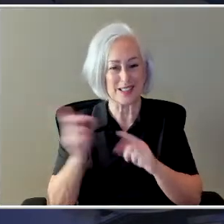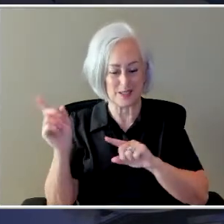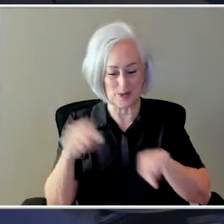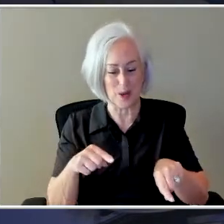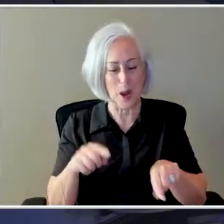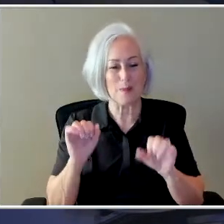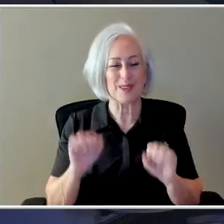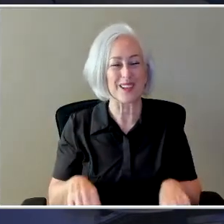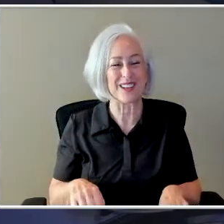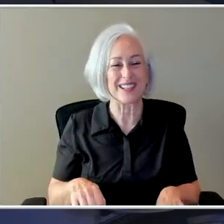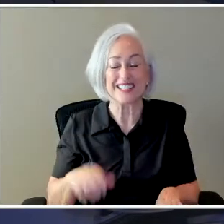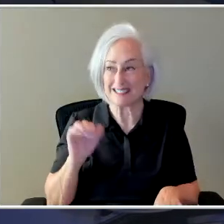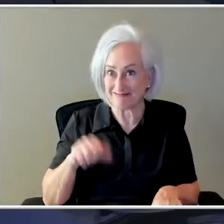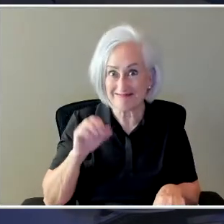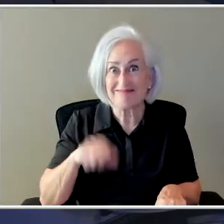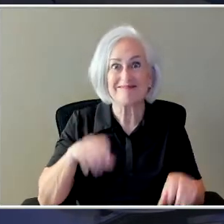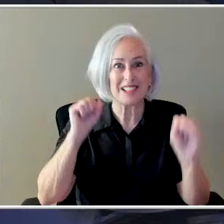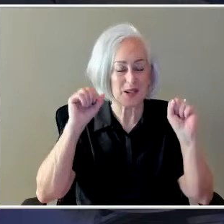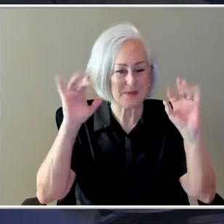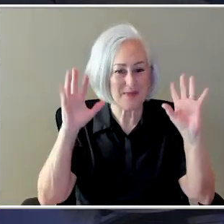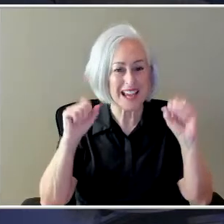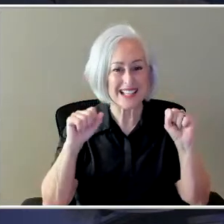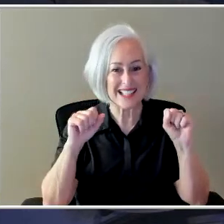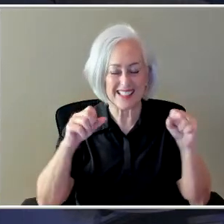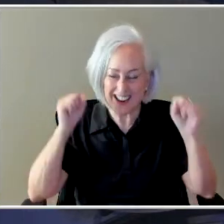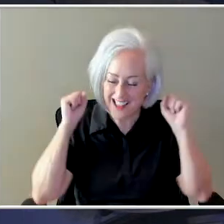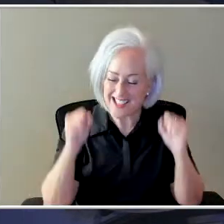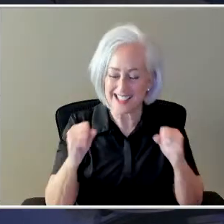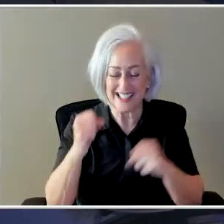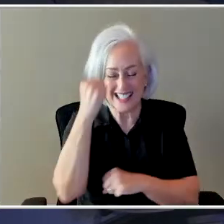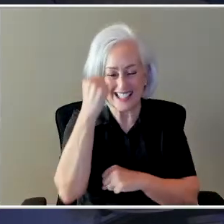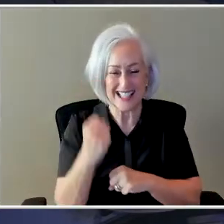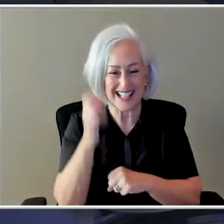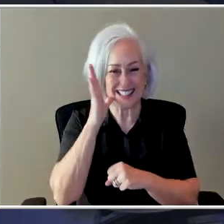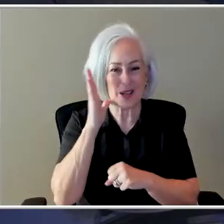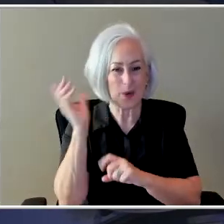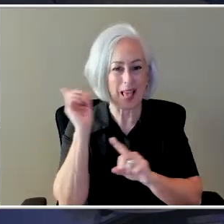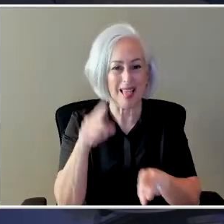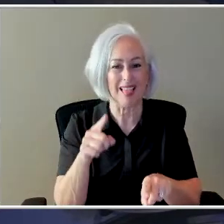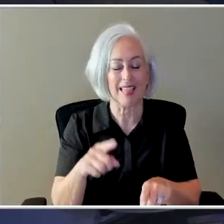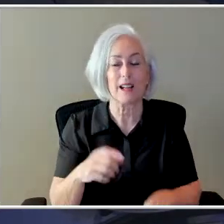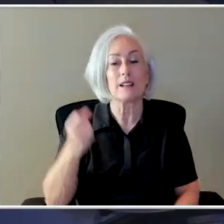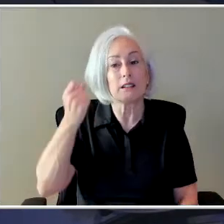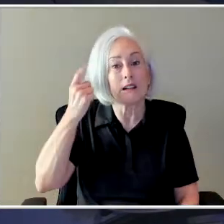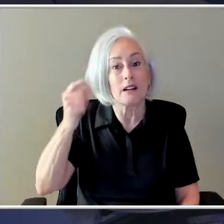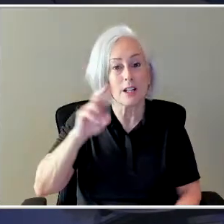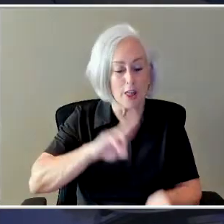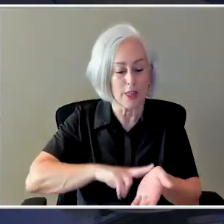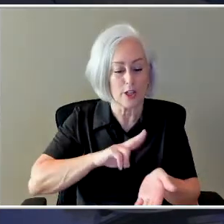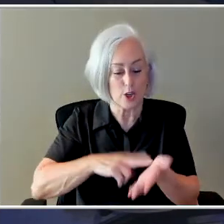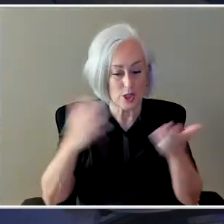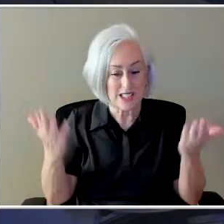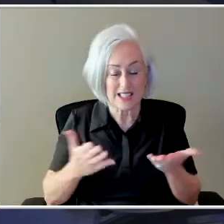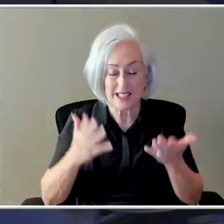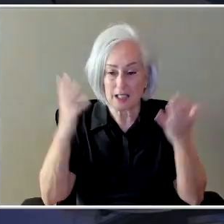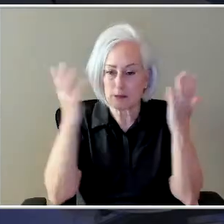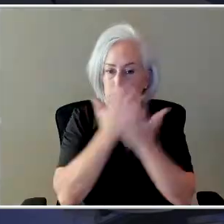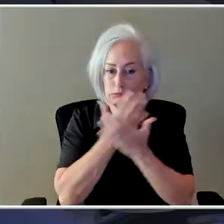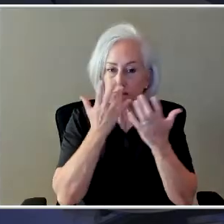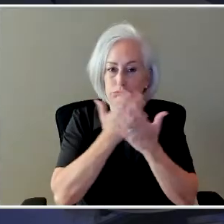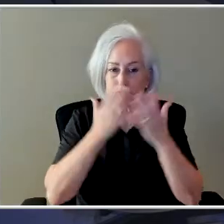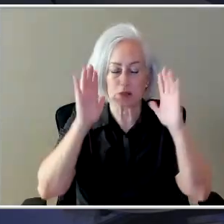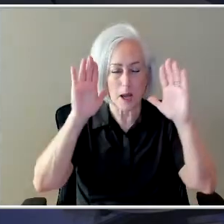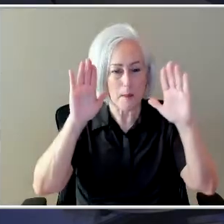That was so great. They jumped at the chance, I so will thank say you. that I'm so happy. The nurses here are phenomenal. The doctors, I mean, the whole staff,